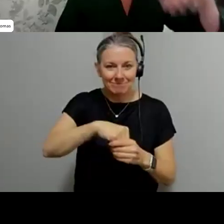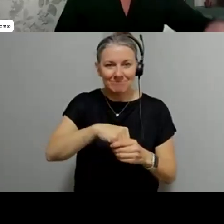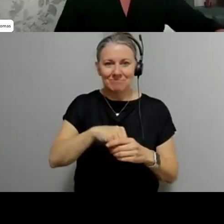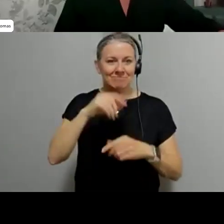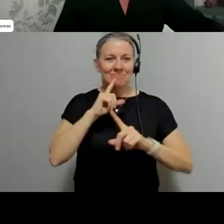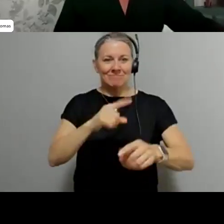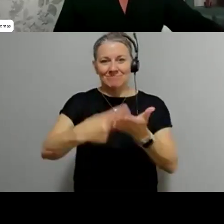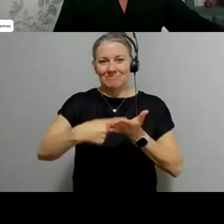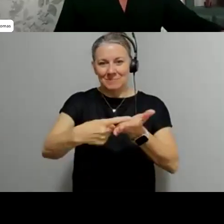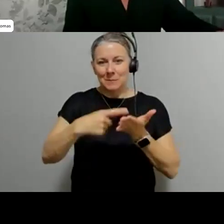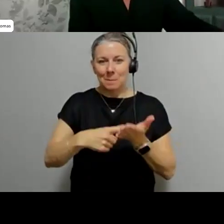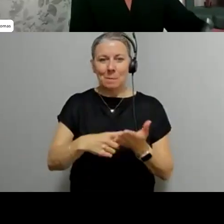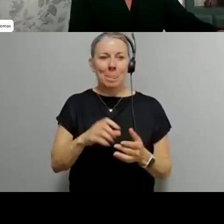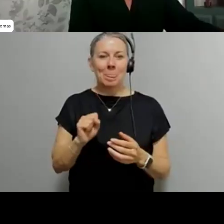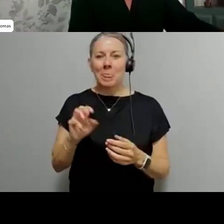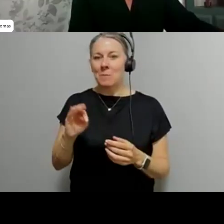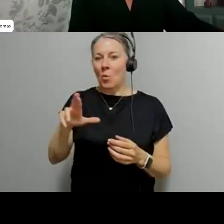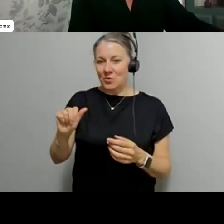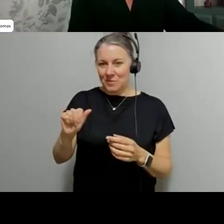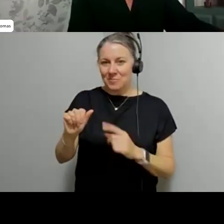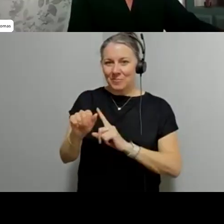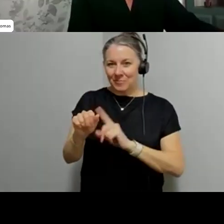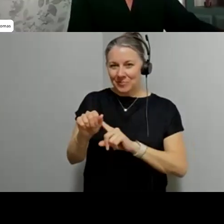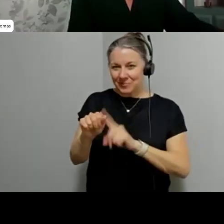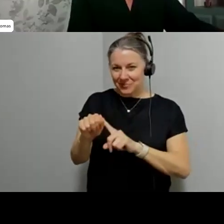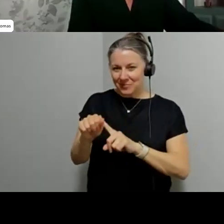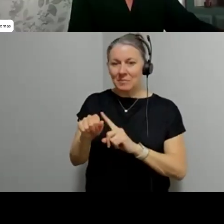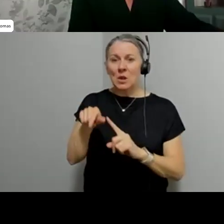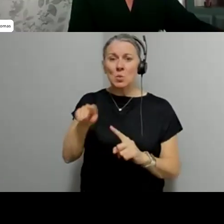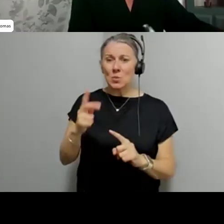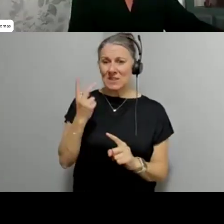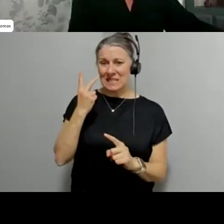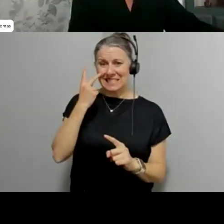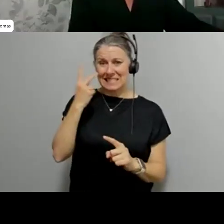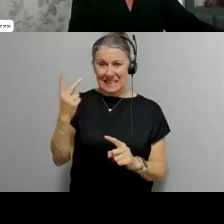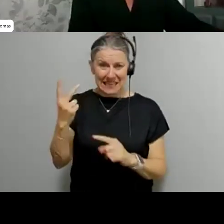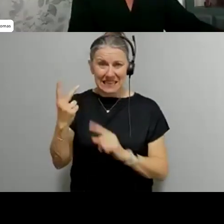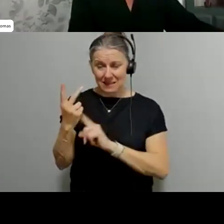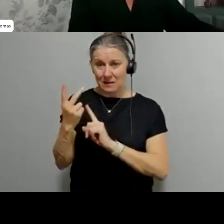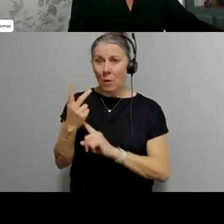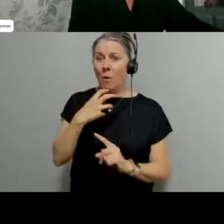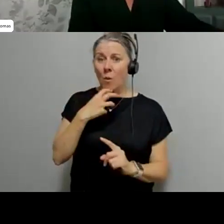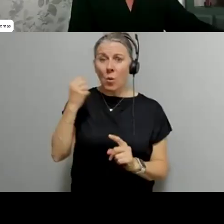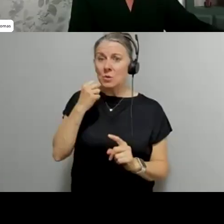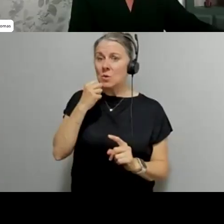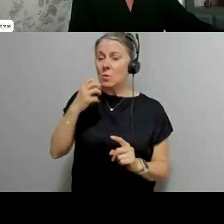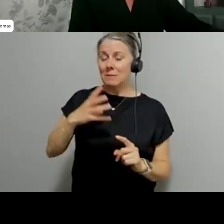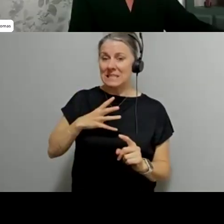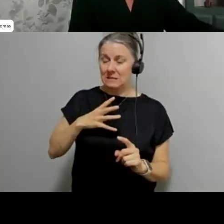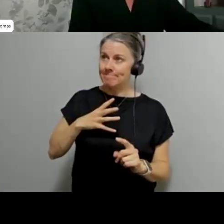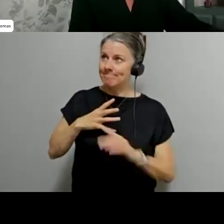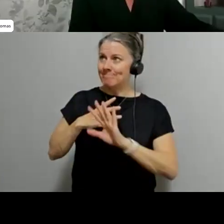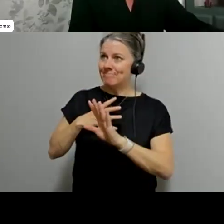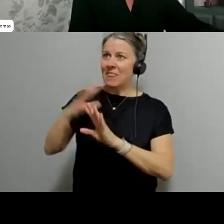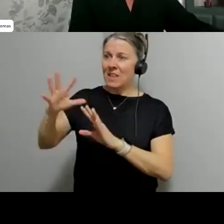thread right now, Moira. You've seen in particular the experiences of older women be reflected, I think, in